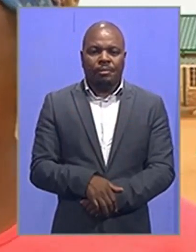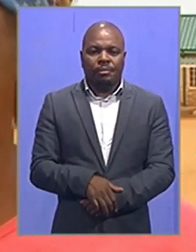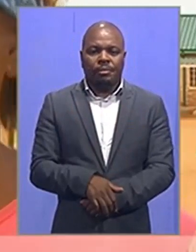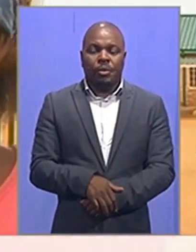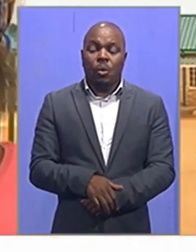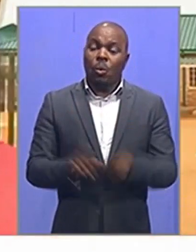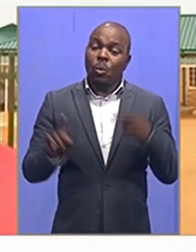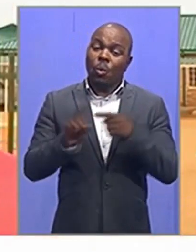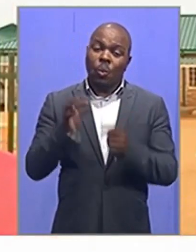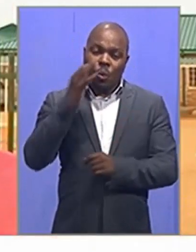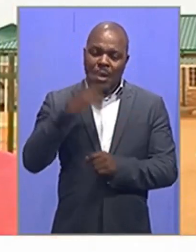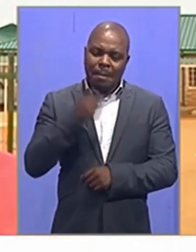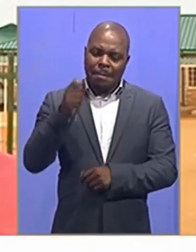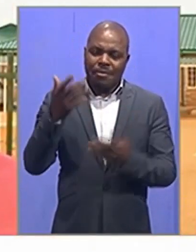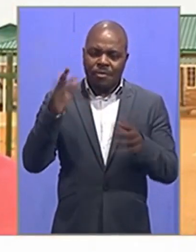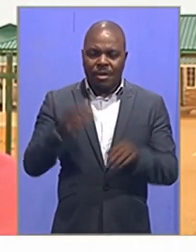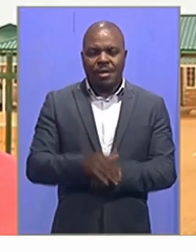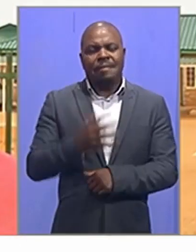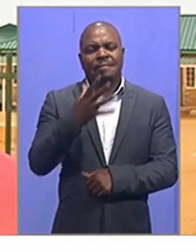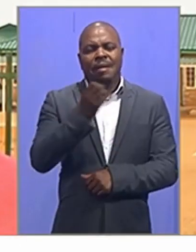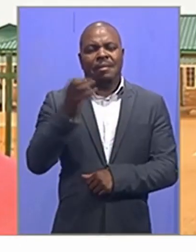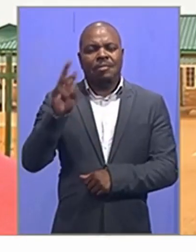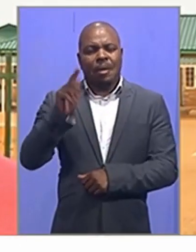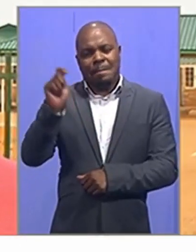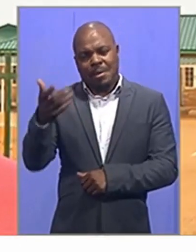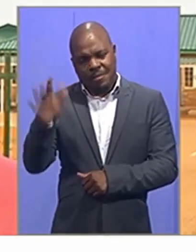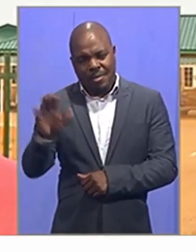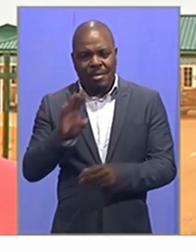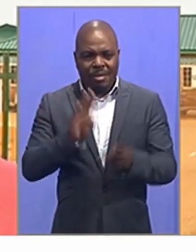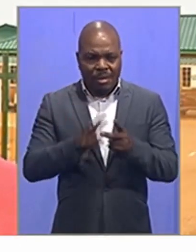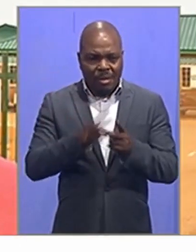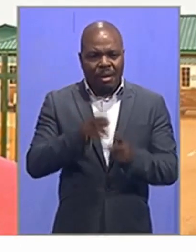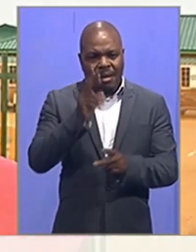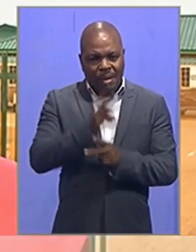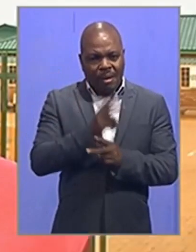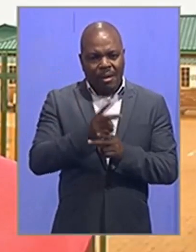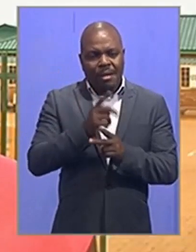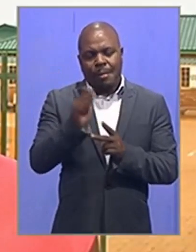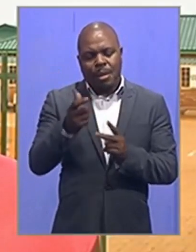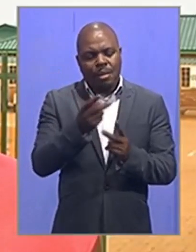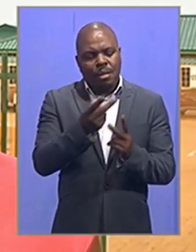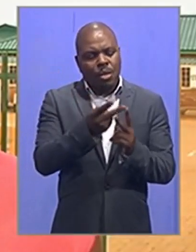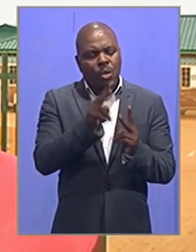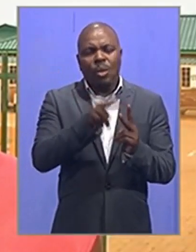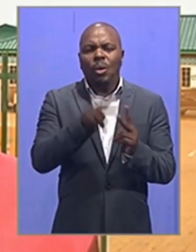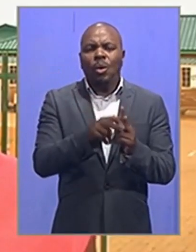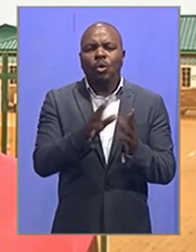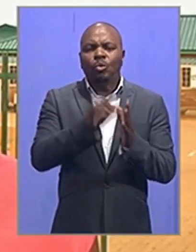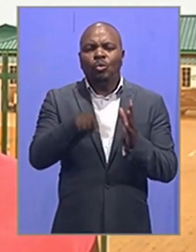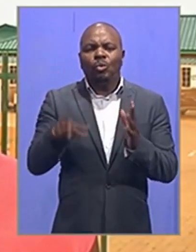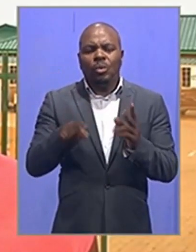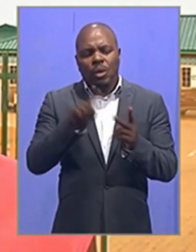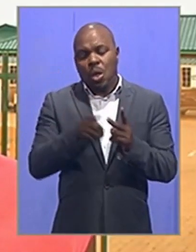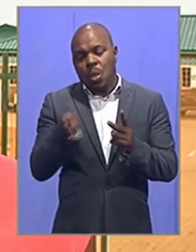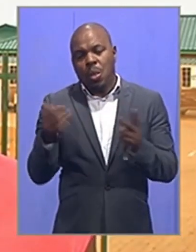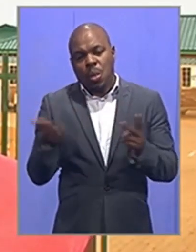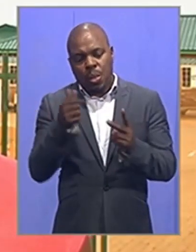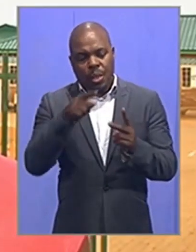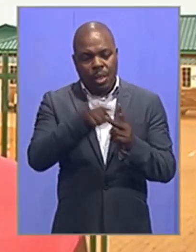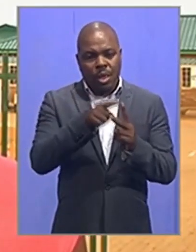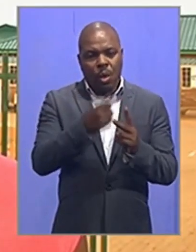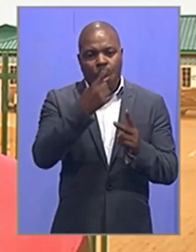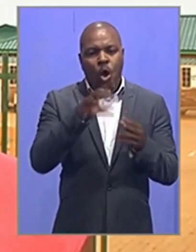O re o patetse diranta tse 500 mme o lokela hore a lefelle barutwana ba babedi, e mong o teng sekolong ha e mong a